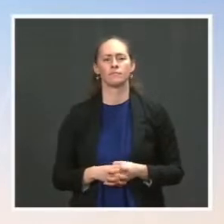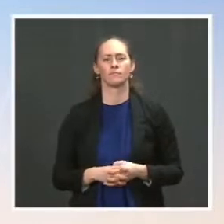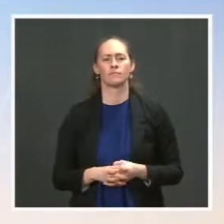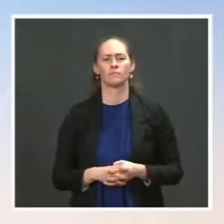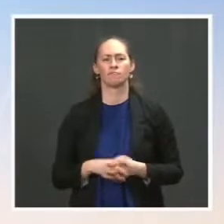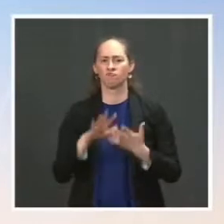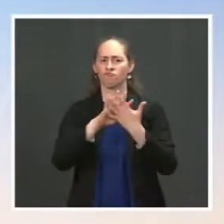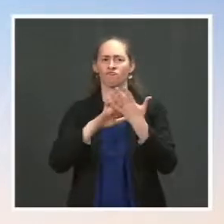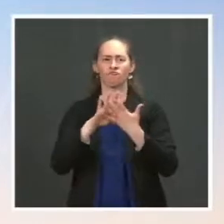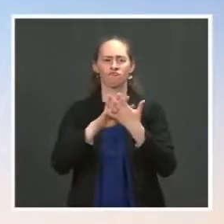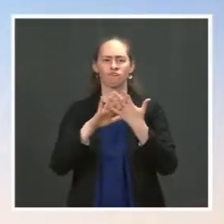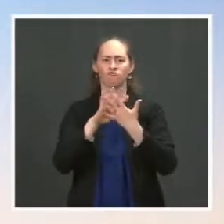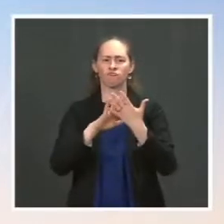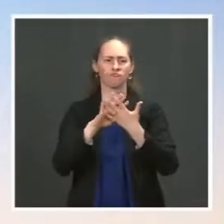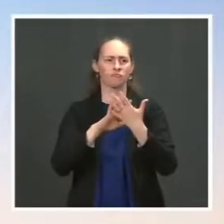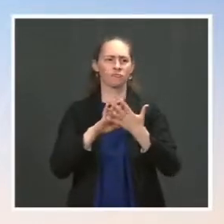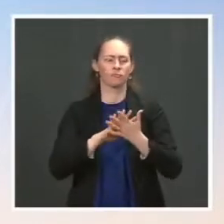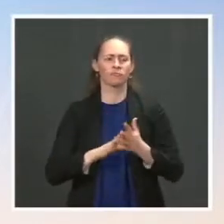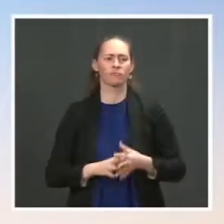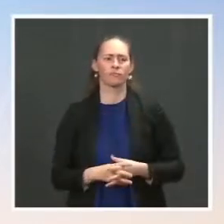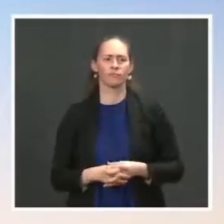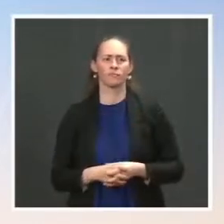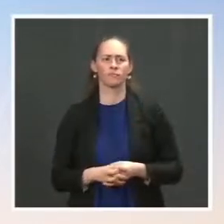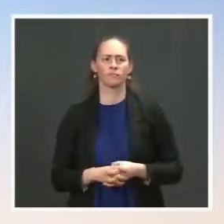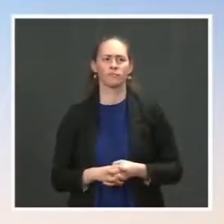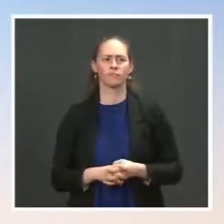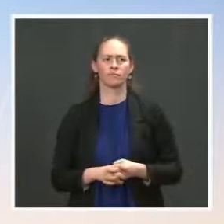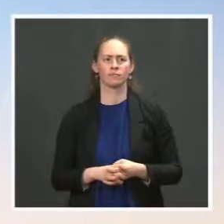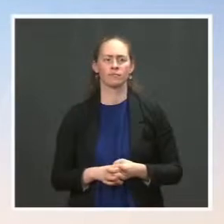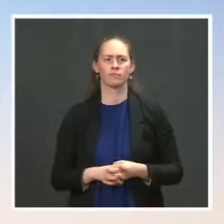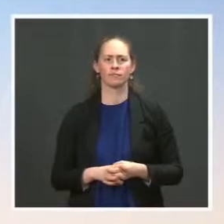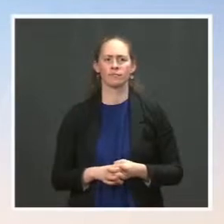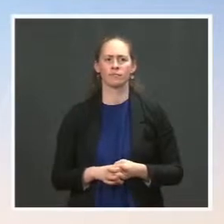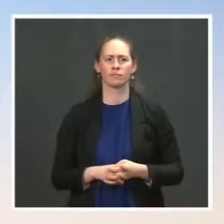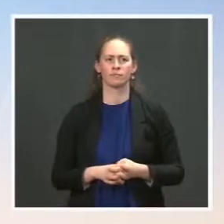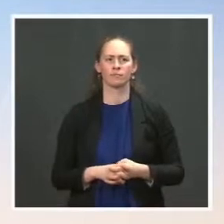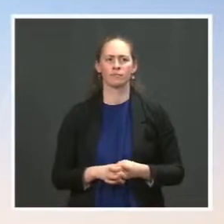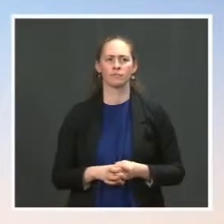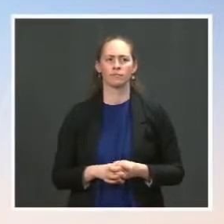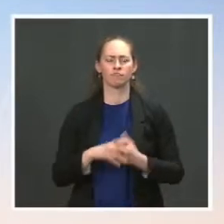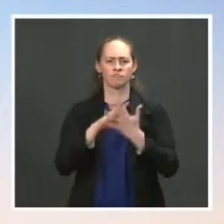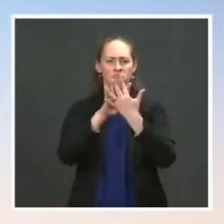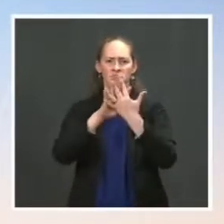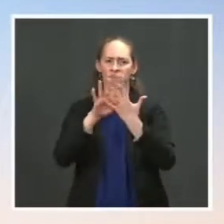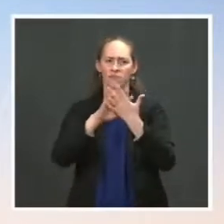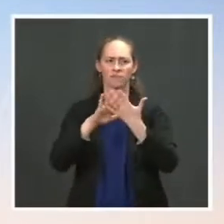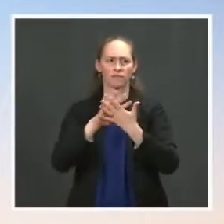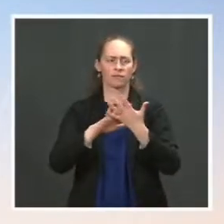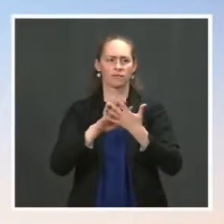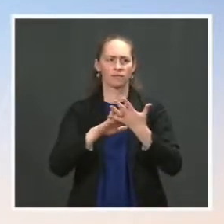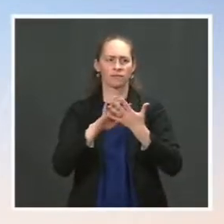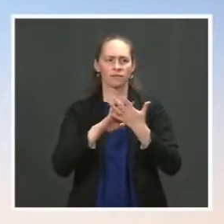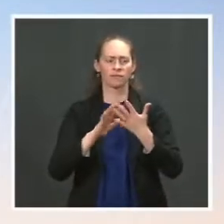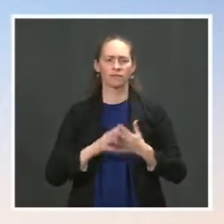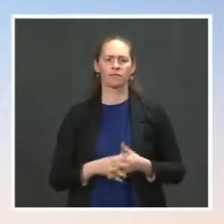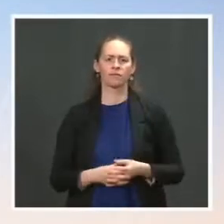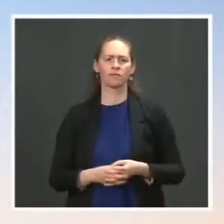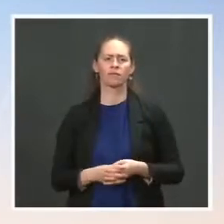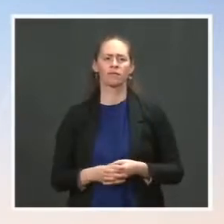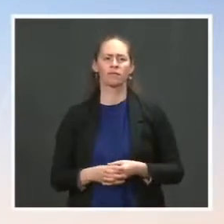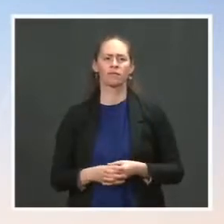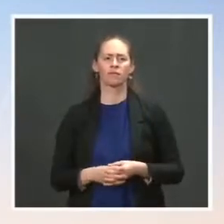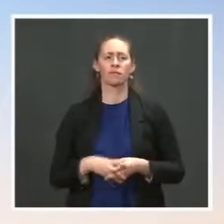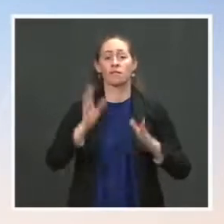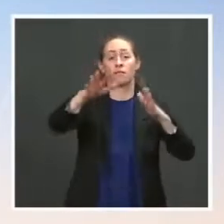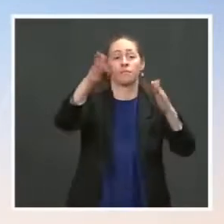the U.S.? And are we under any obligation to deal with a humanitarian crisis? Well, first, I would say that no actions that we are taking as it